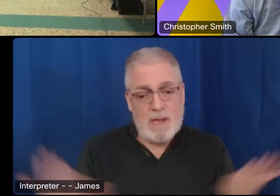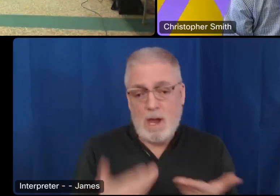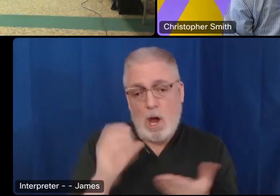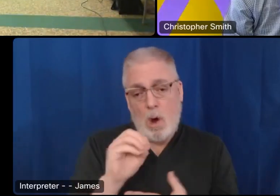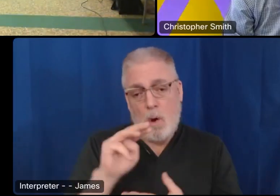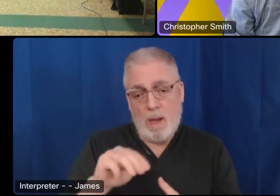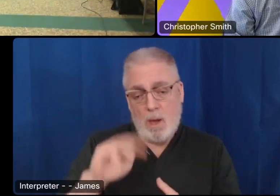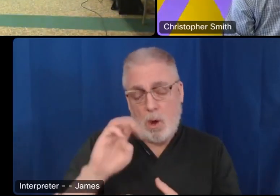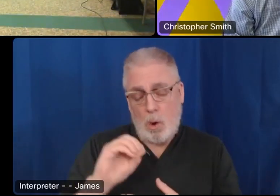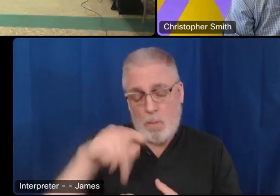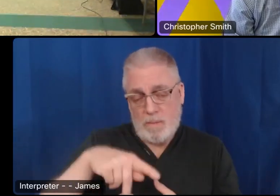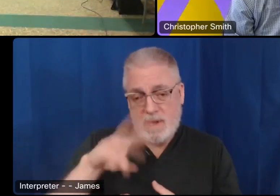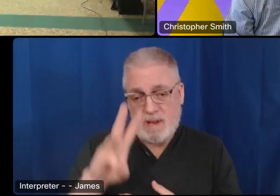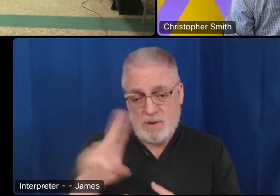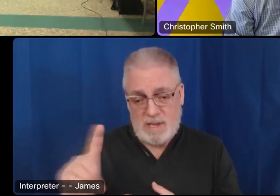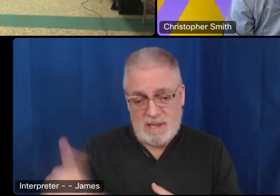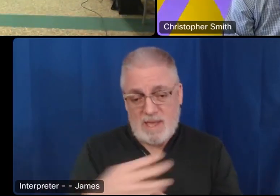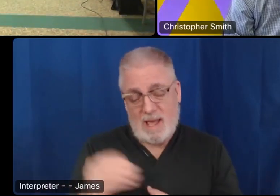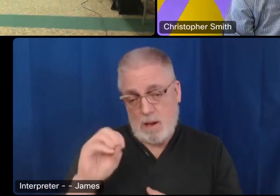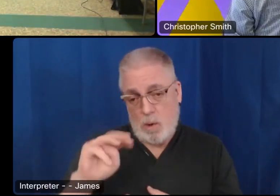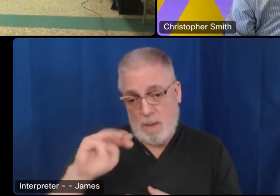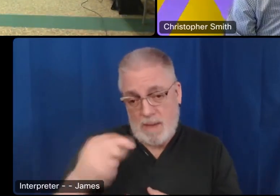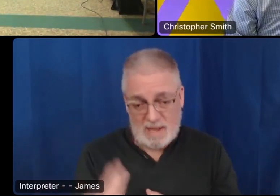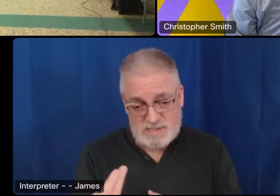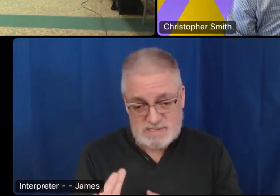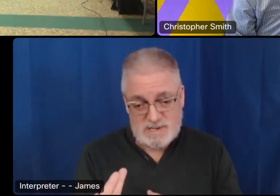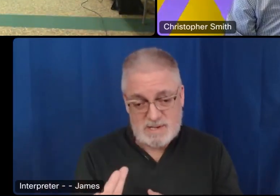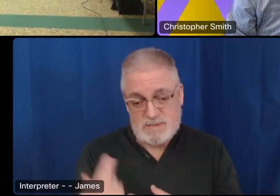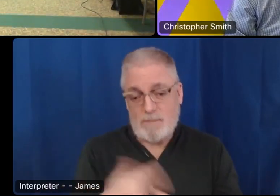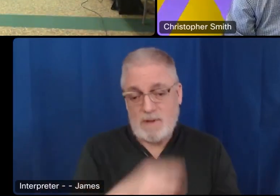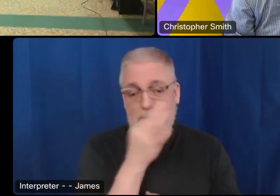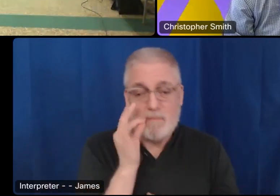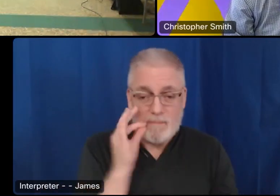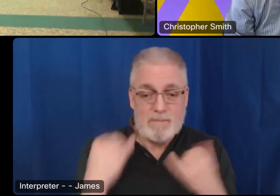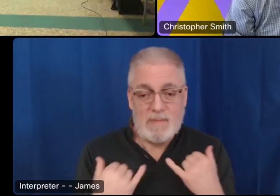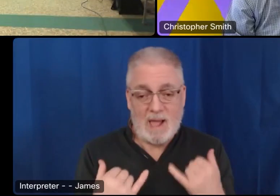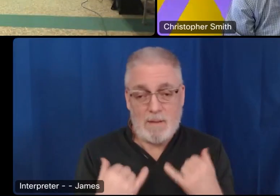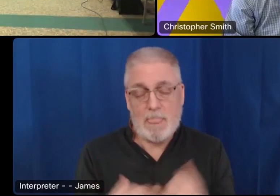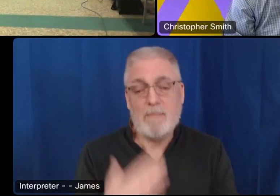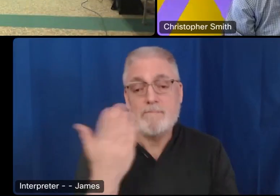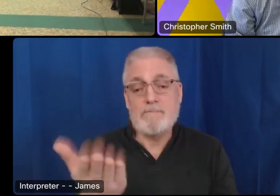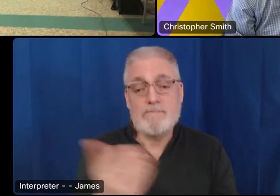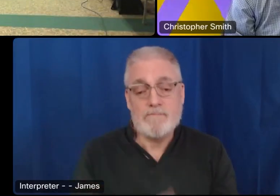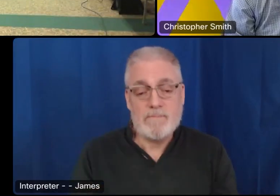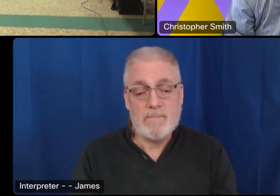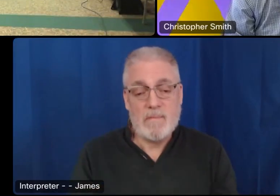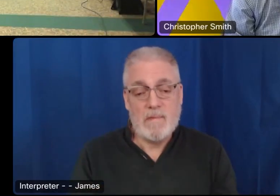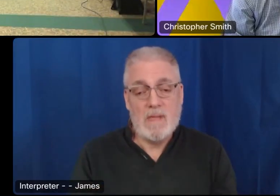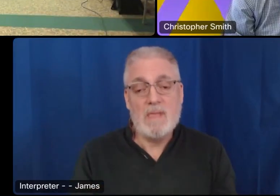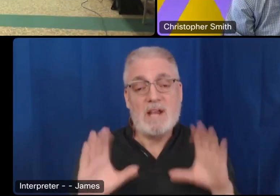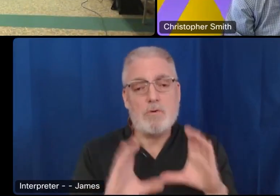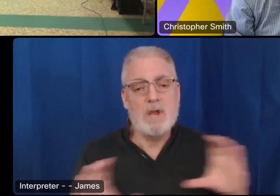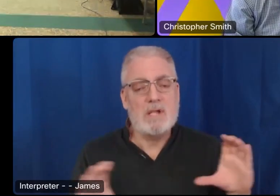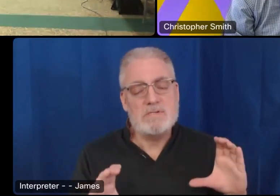was give you an opportunity to answer the question. The credential is an interesting idea. I mean, I think